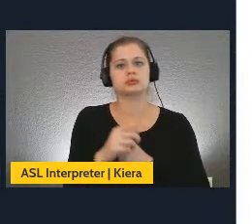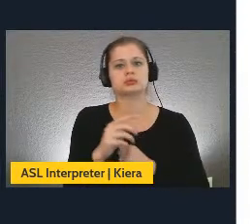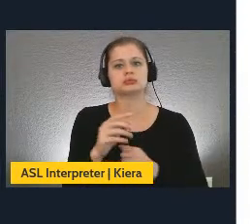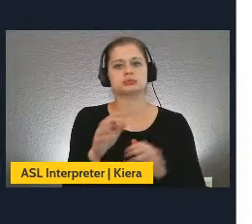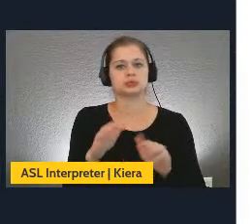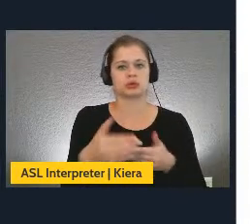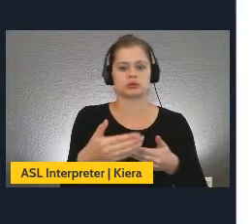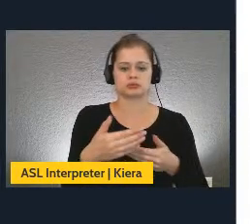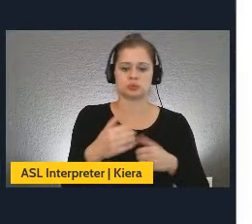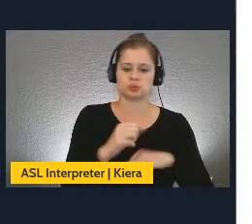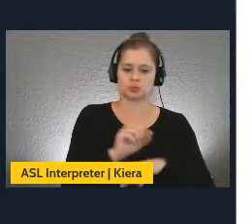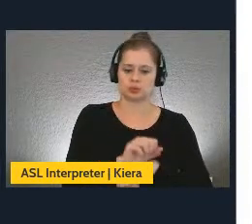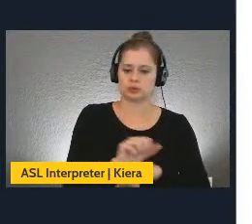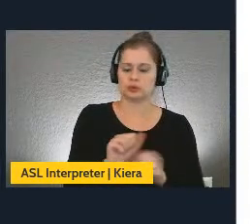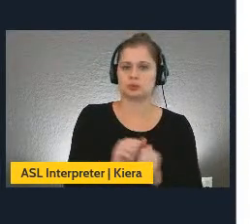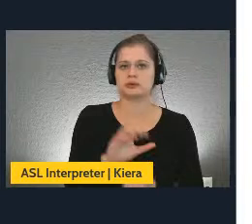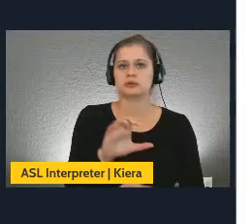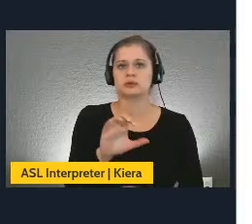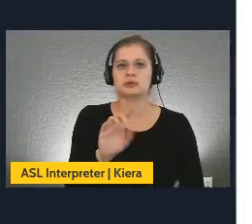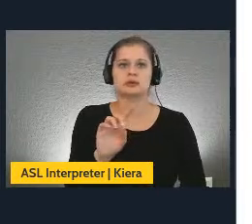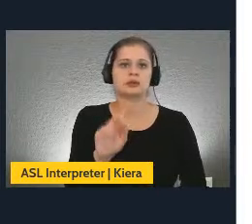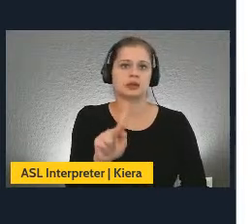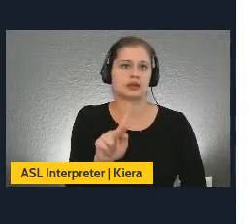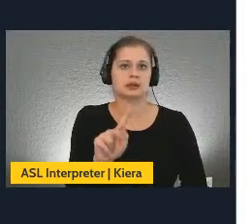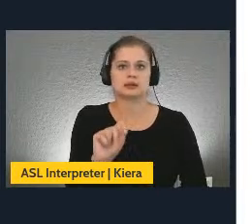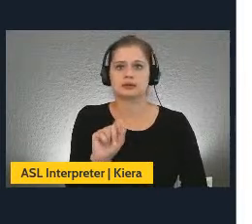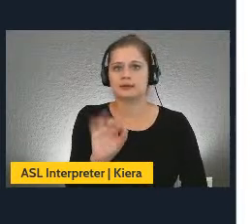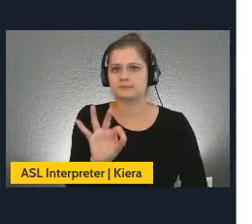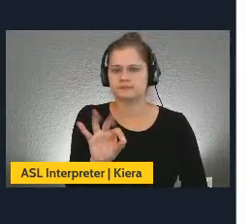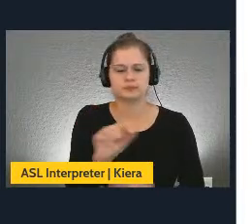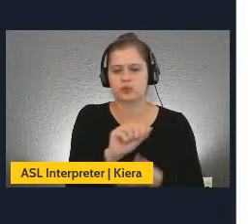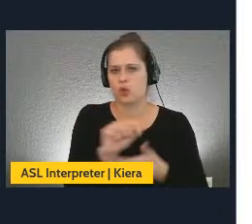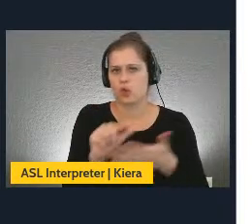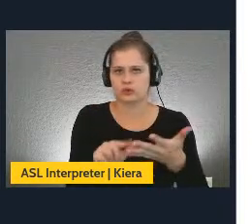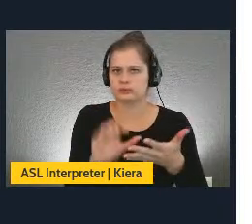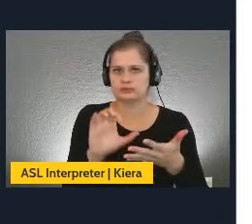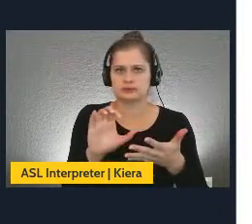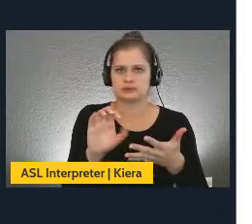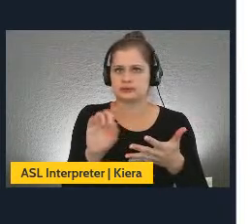with CDKtf and all the other CDKs.